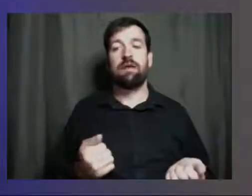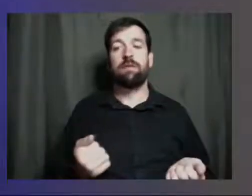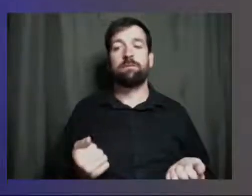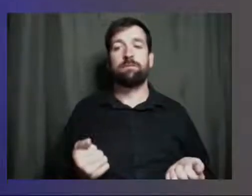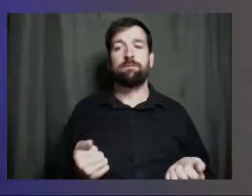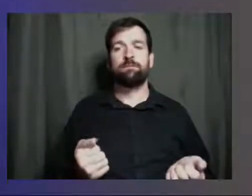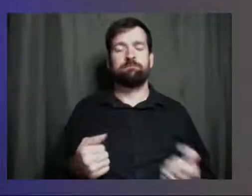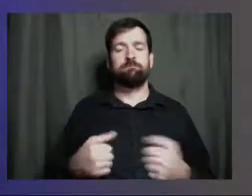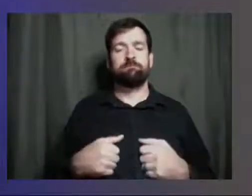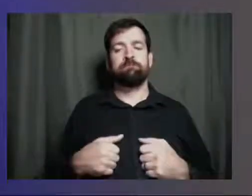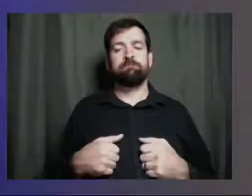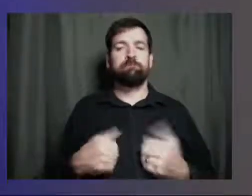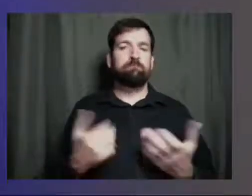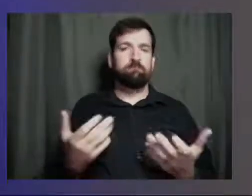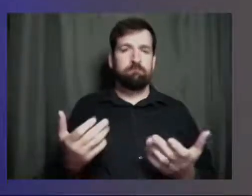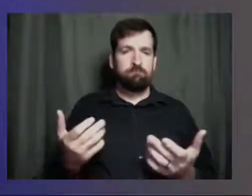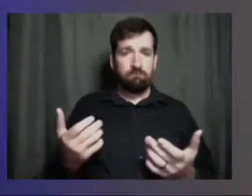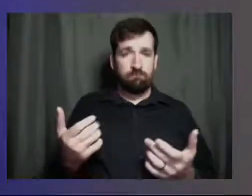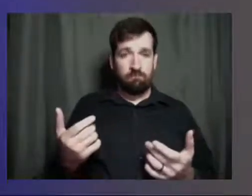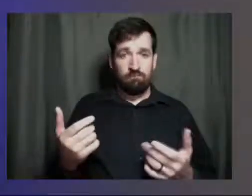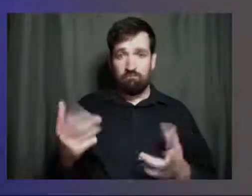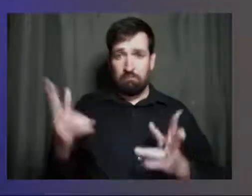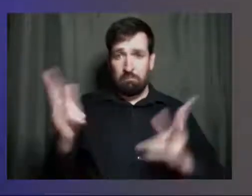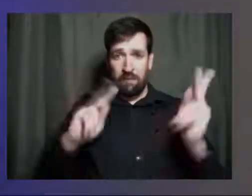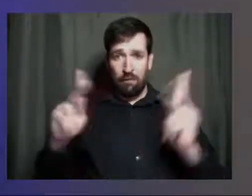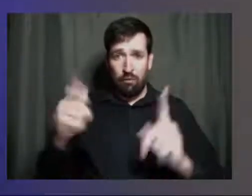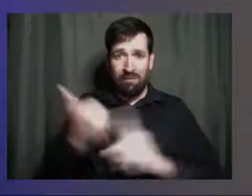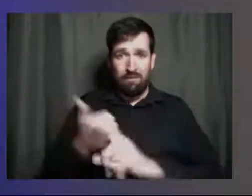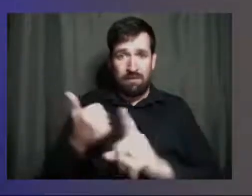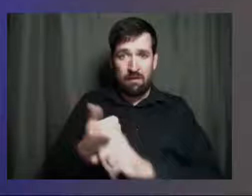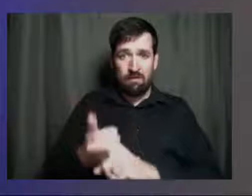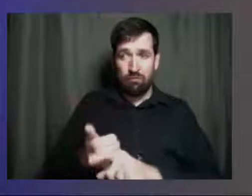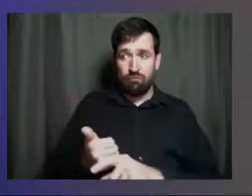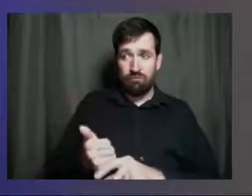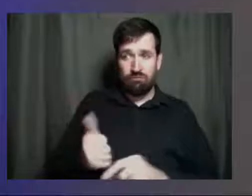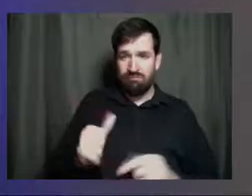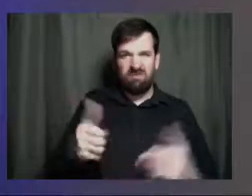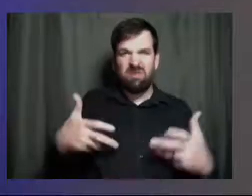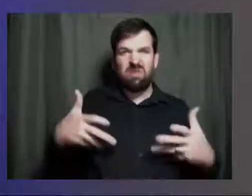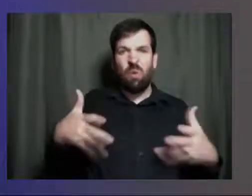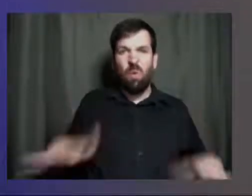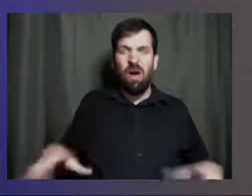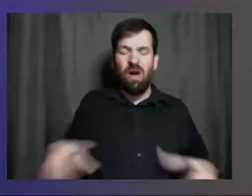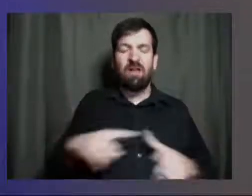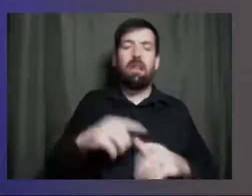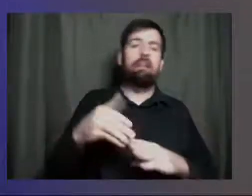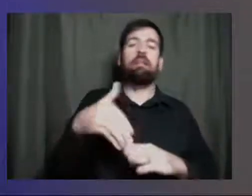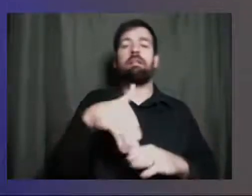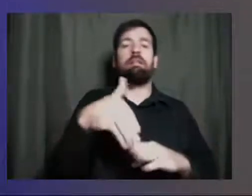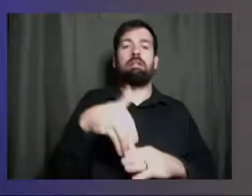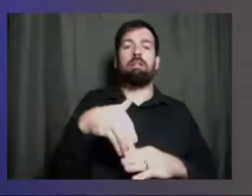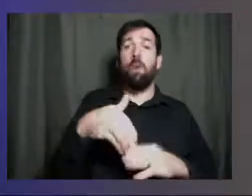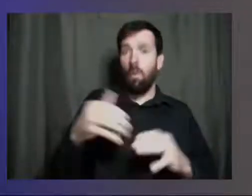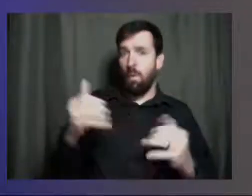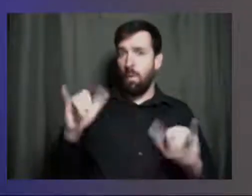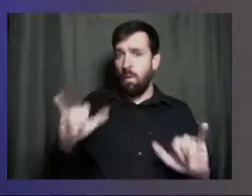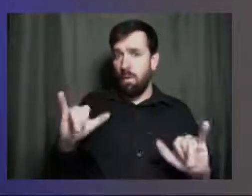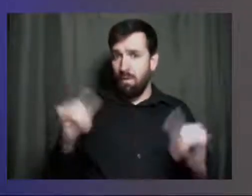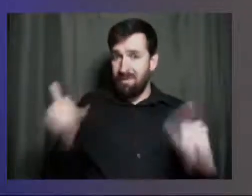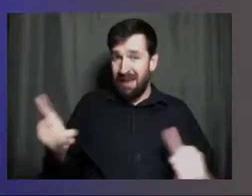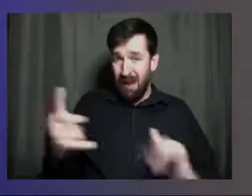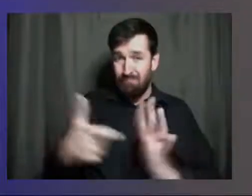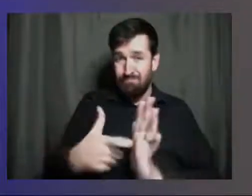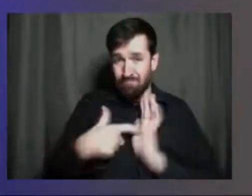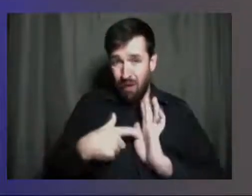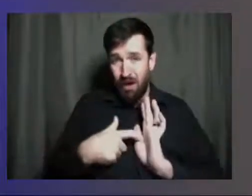that there's anyone who wasn't going to get it that decided, who was on the fence and then said, well, now because somebody's telling me to do it, I'm not going to do it.